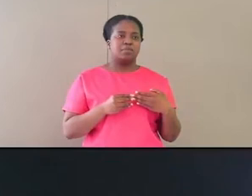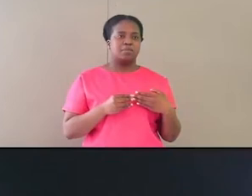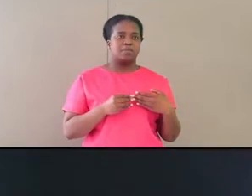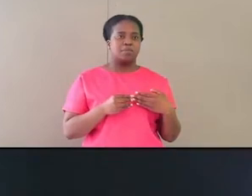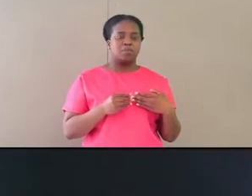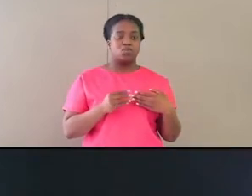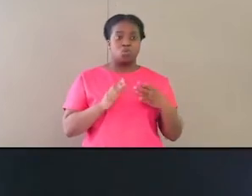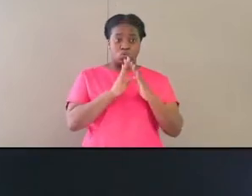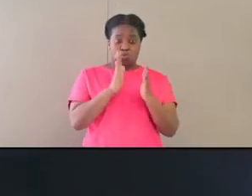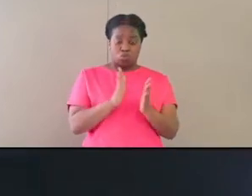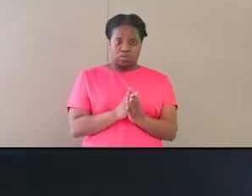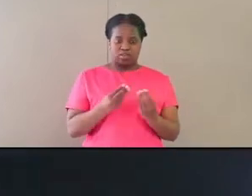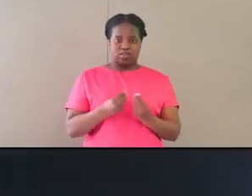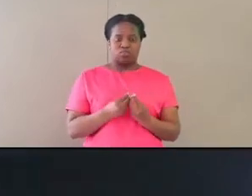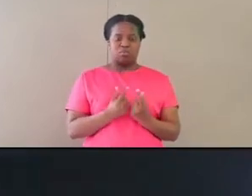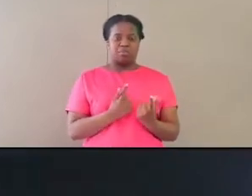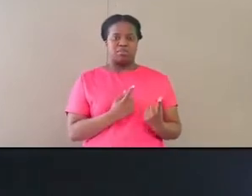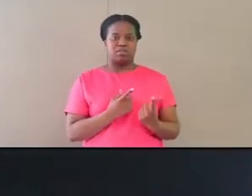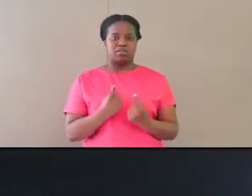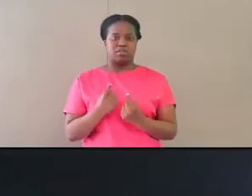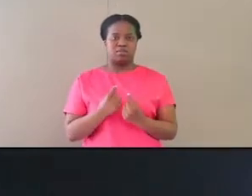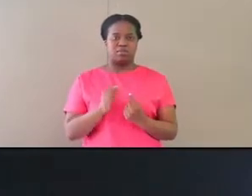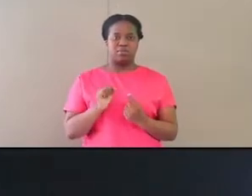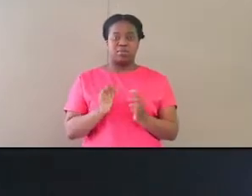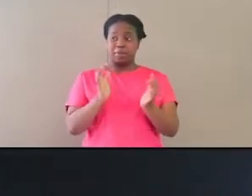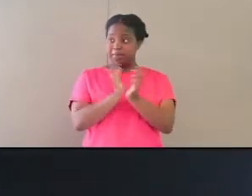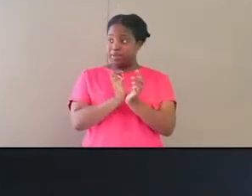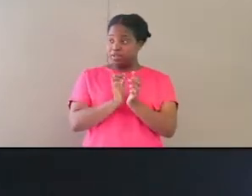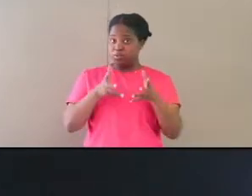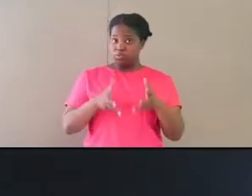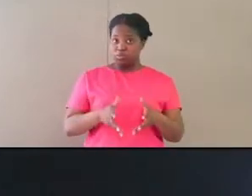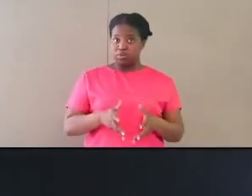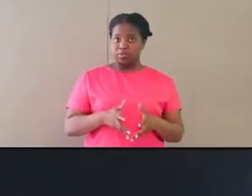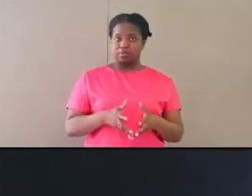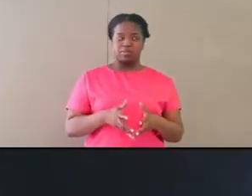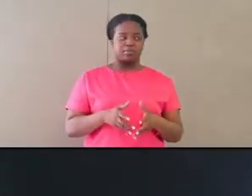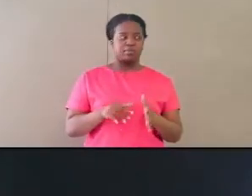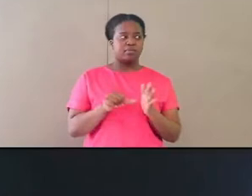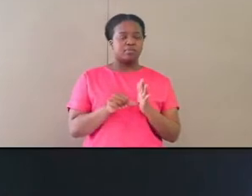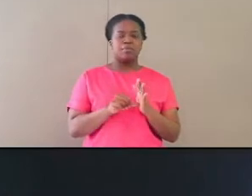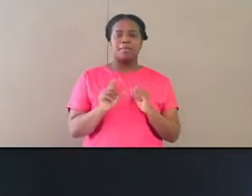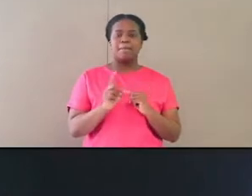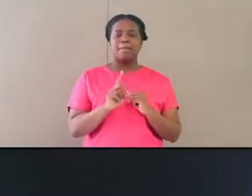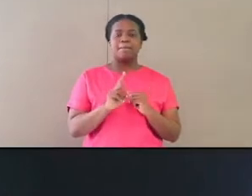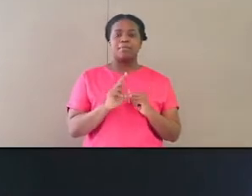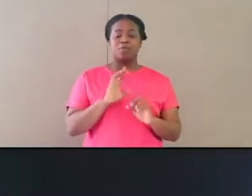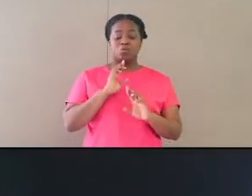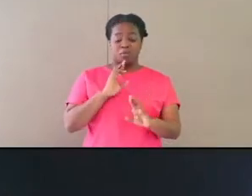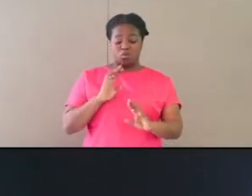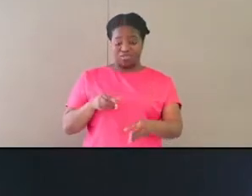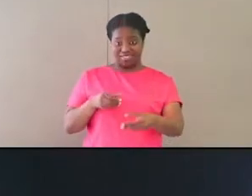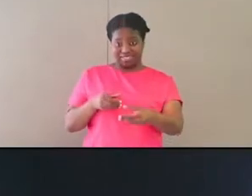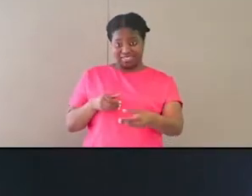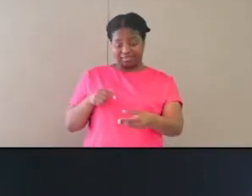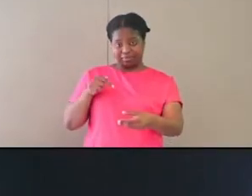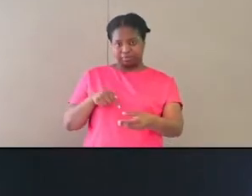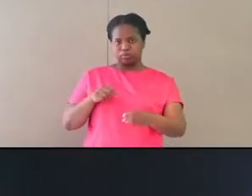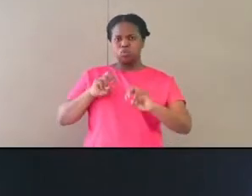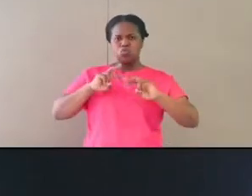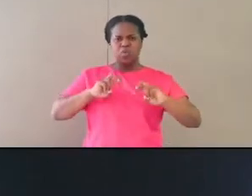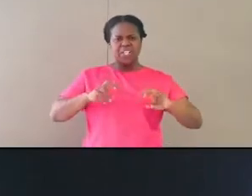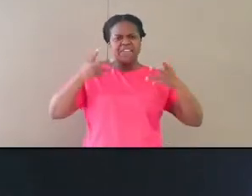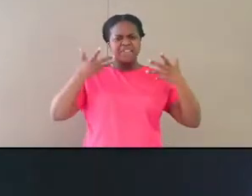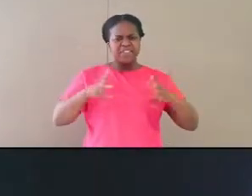everything else the gathering today is about the report that the researchers